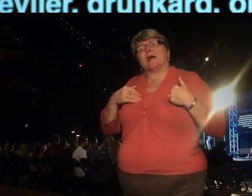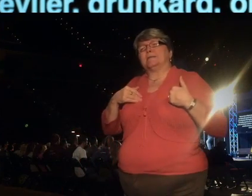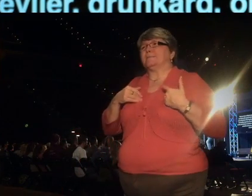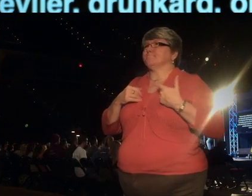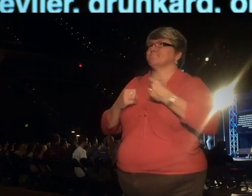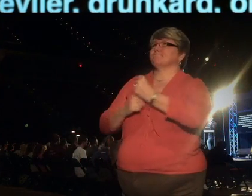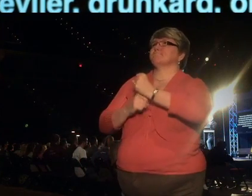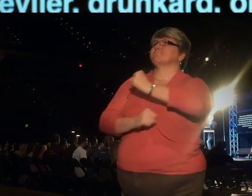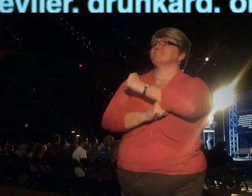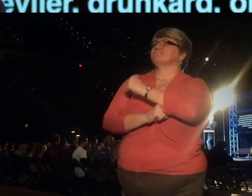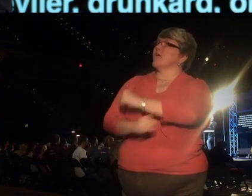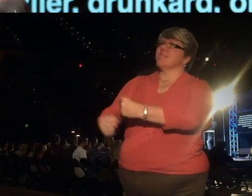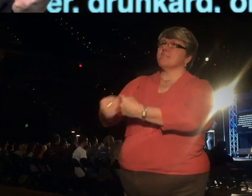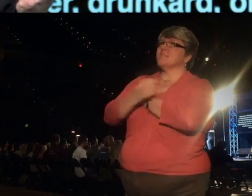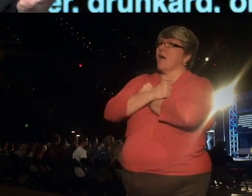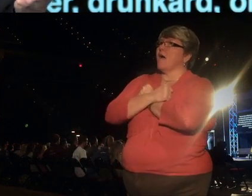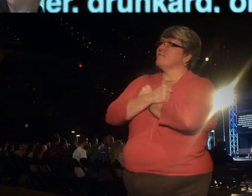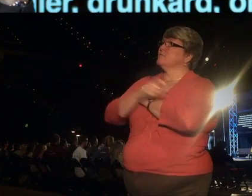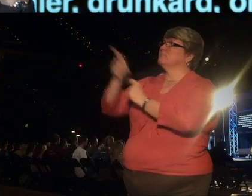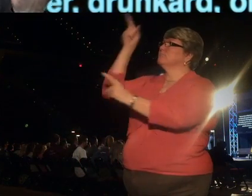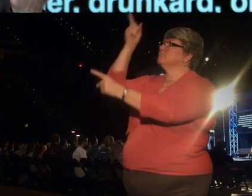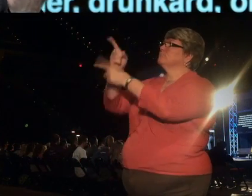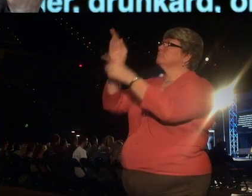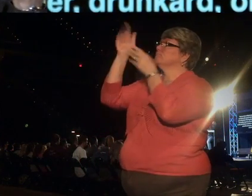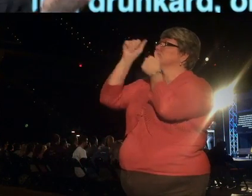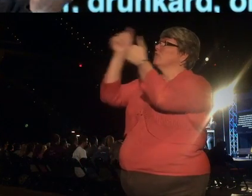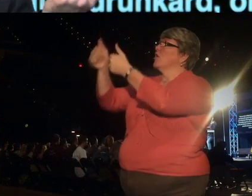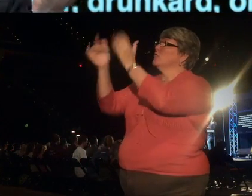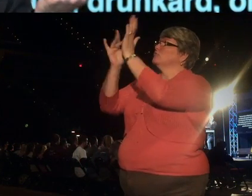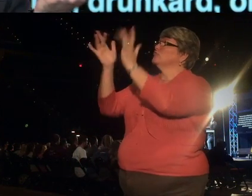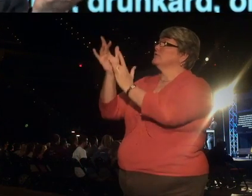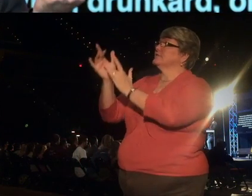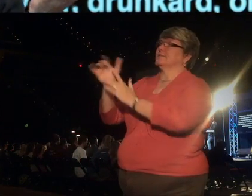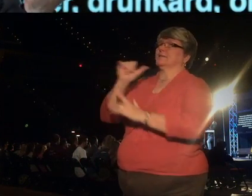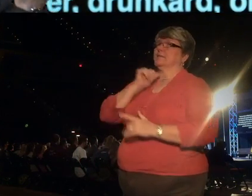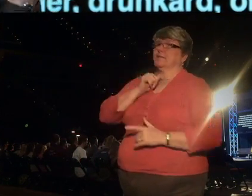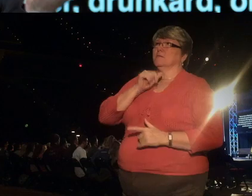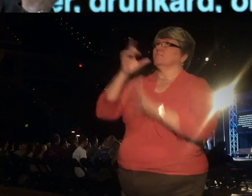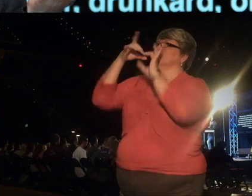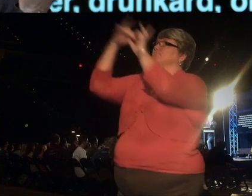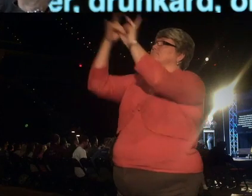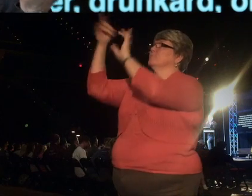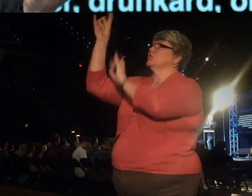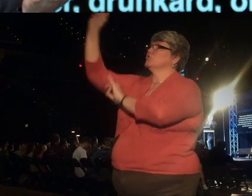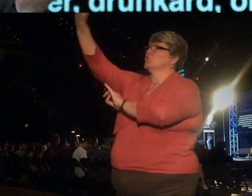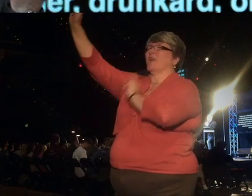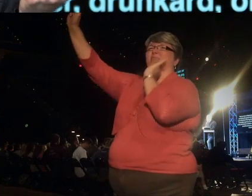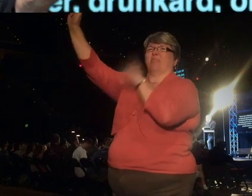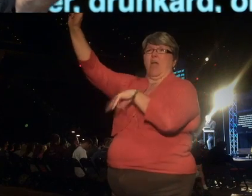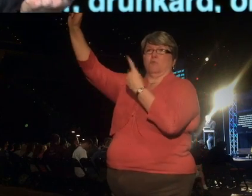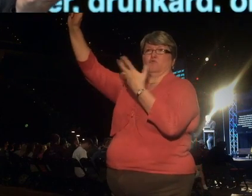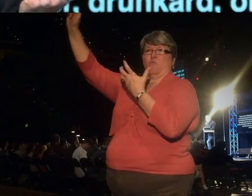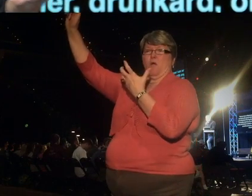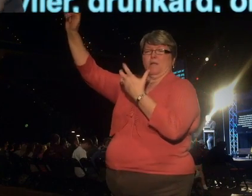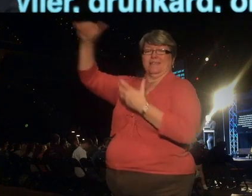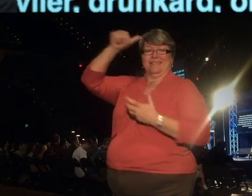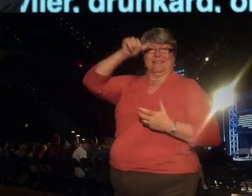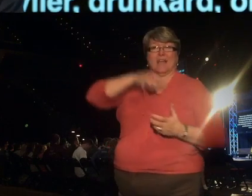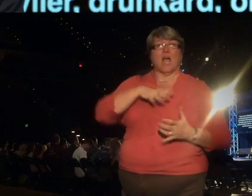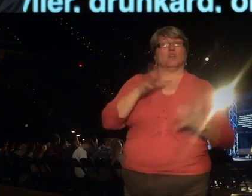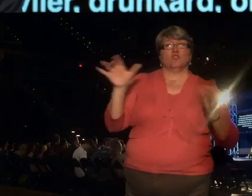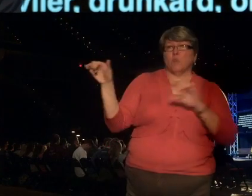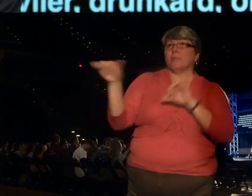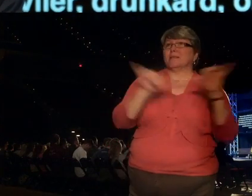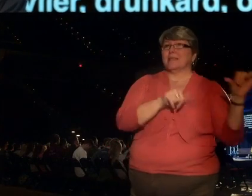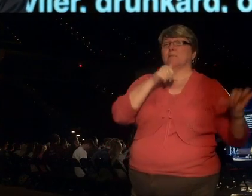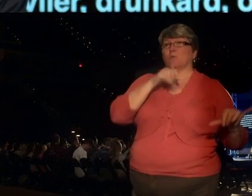love and morality outside of himself, tethered in eternity. That's what you want. And guys, you want that too. I